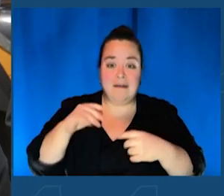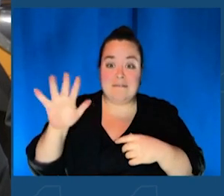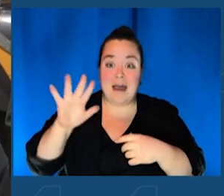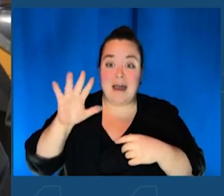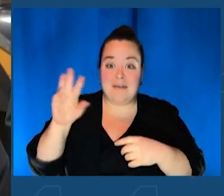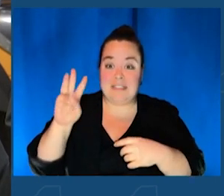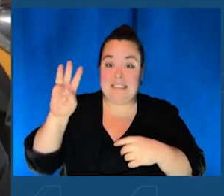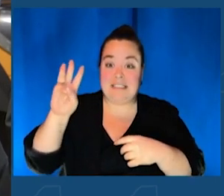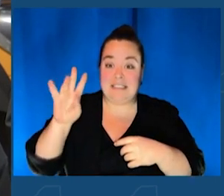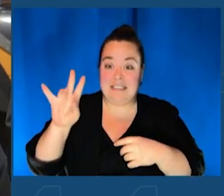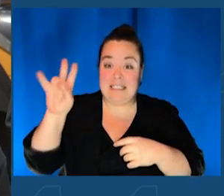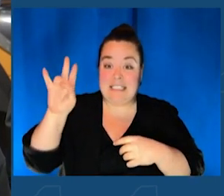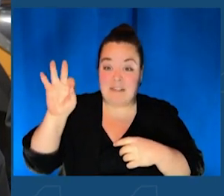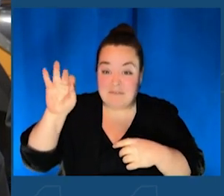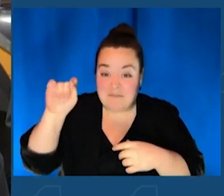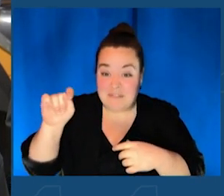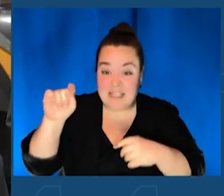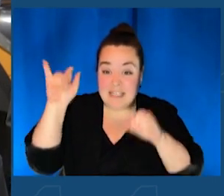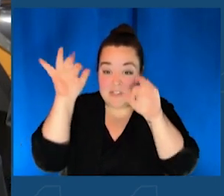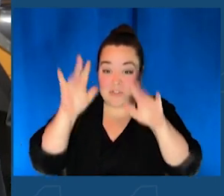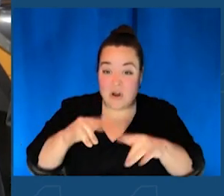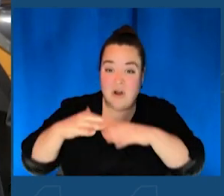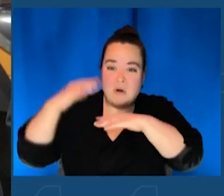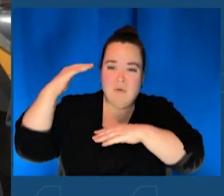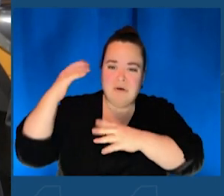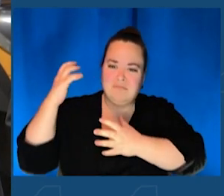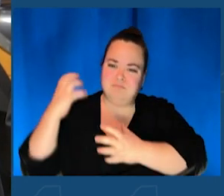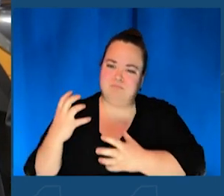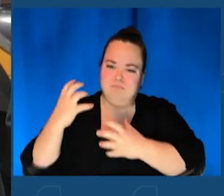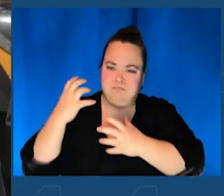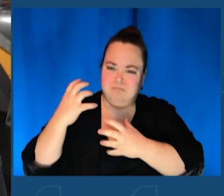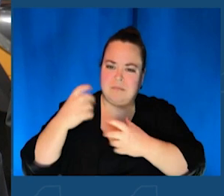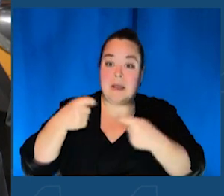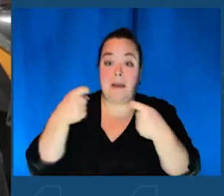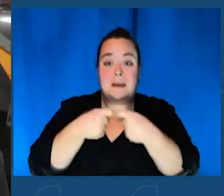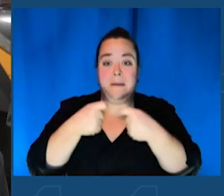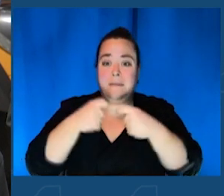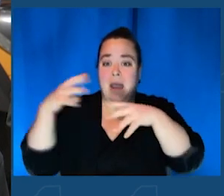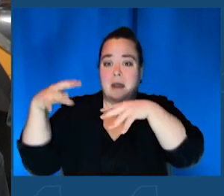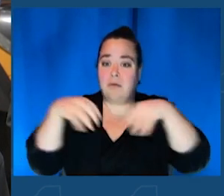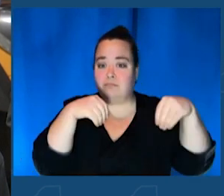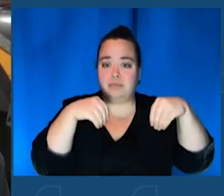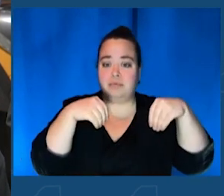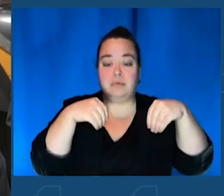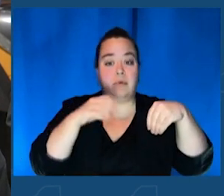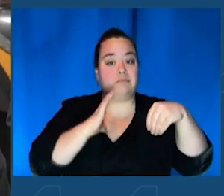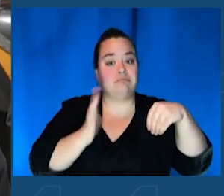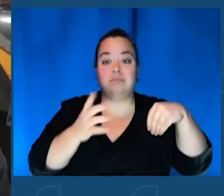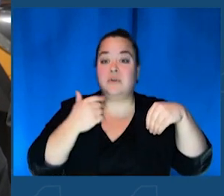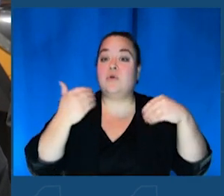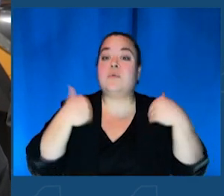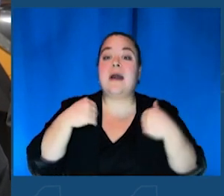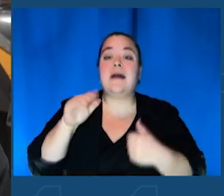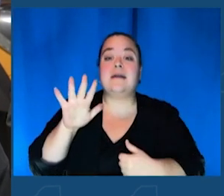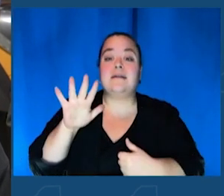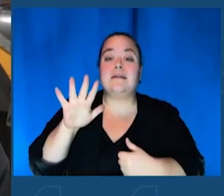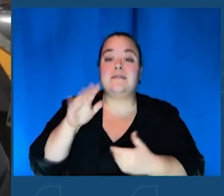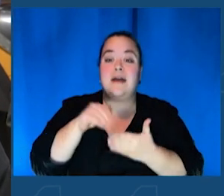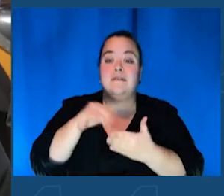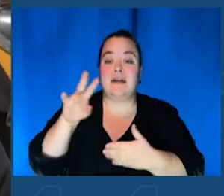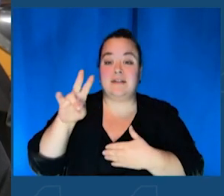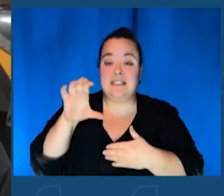well. Power outages, really confined. We deployed, we had 5,700 utility crews ready